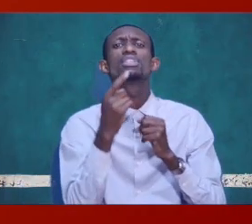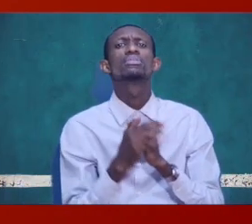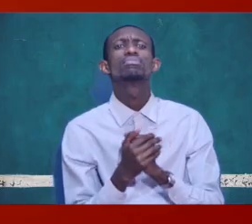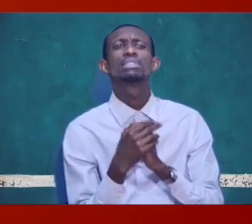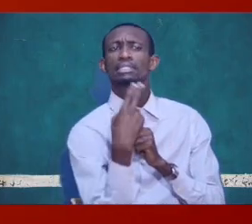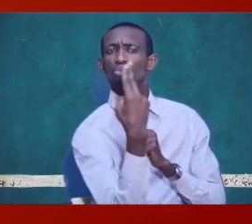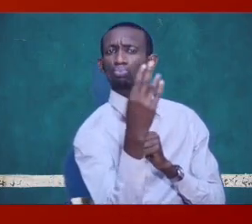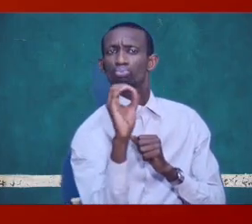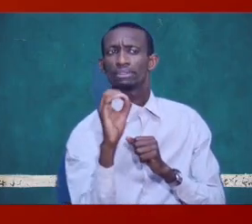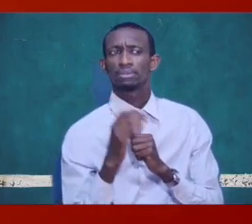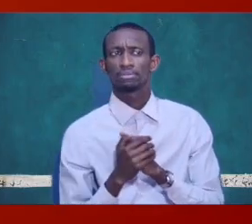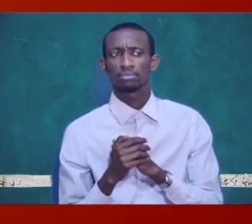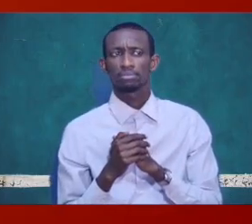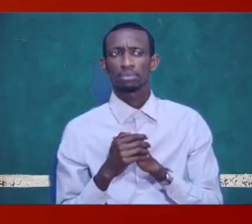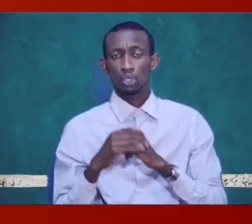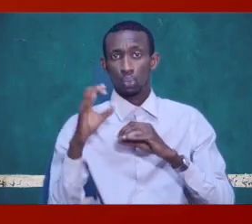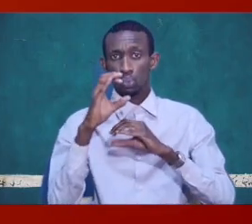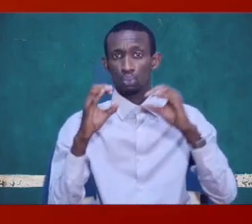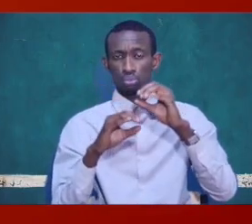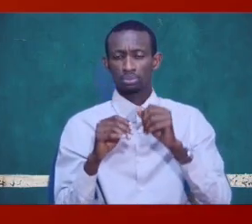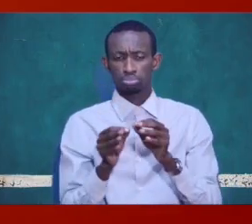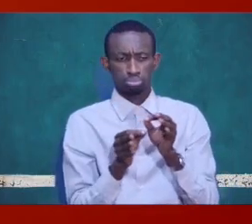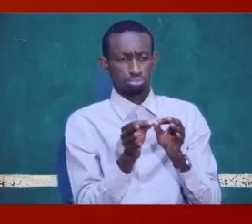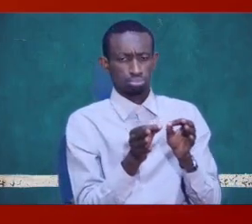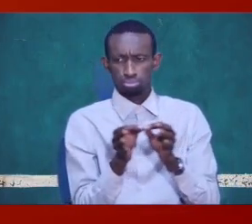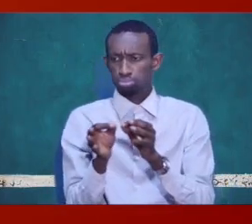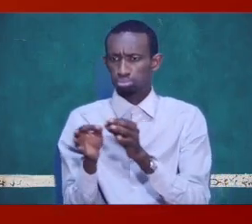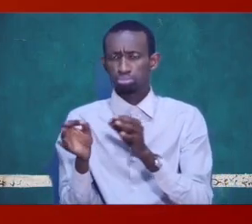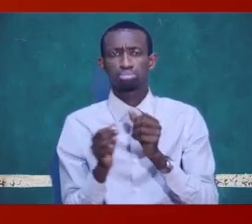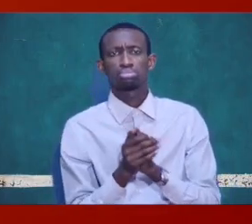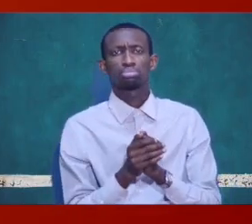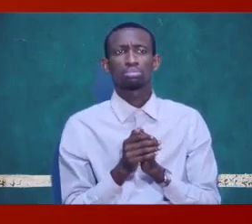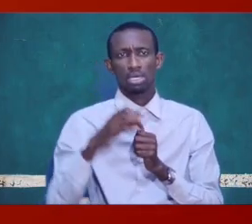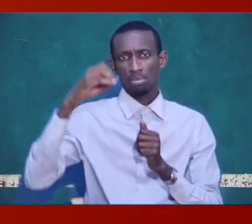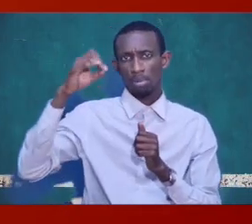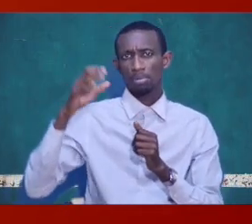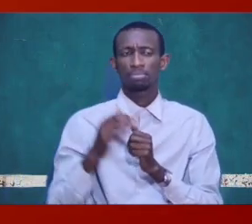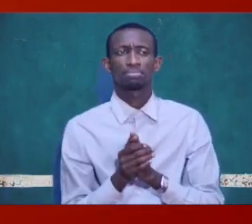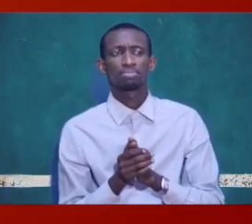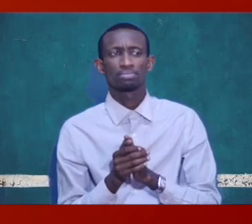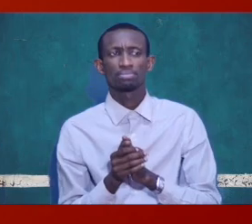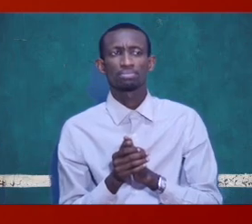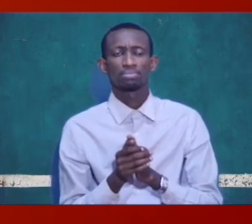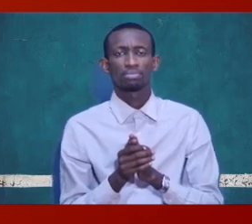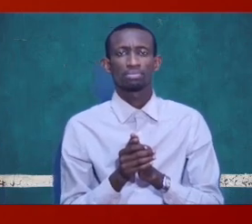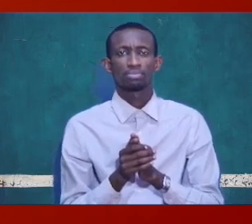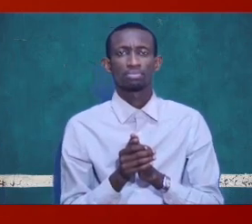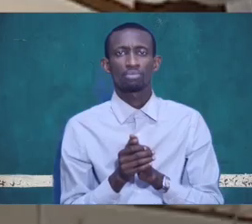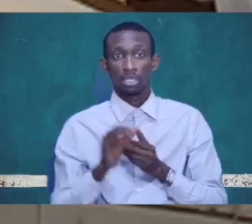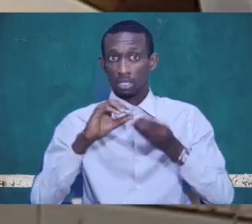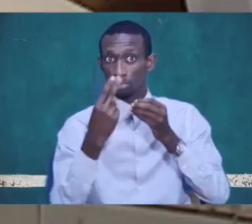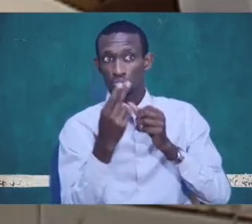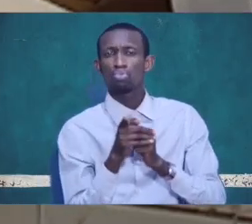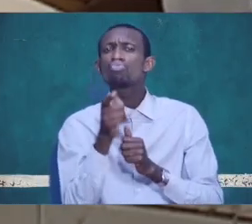the distribution of electrons in elements. And number 2, you should be able to draw